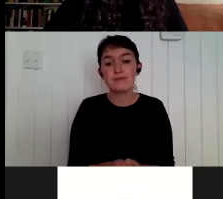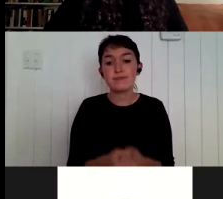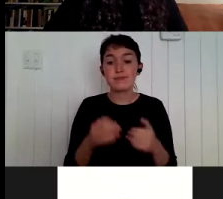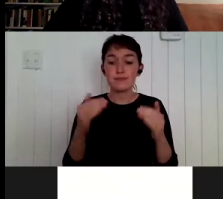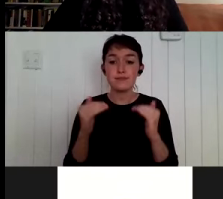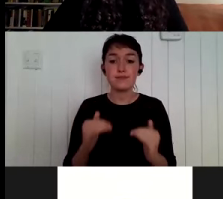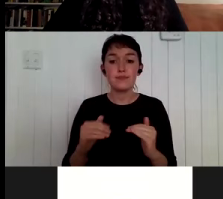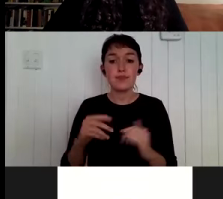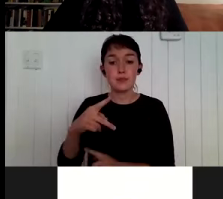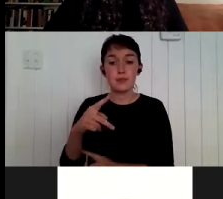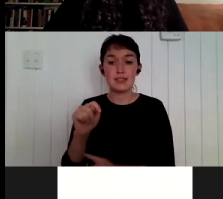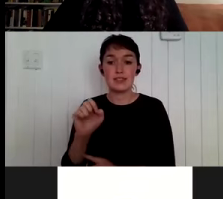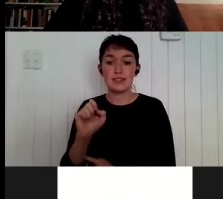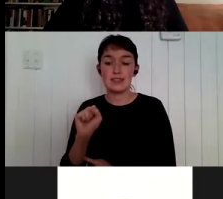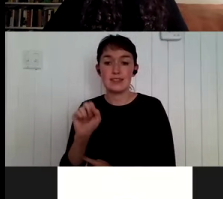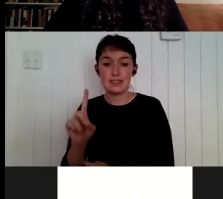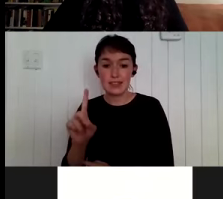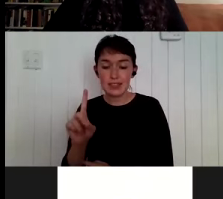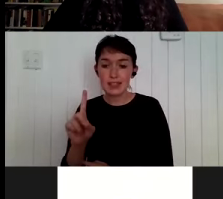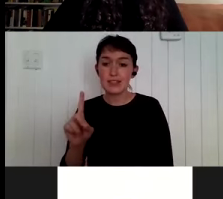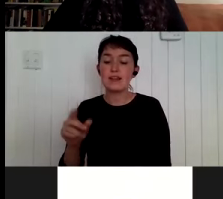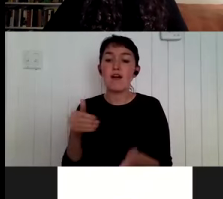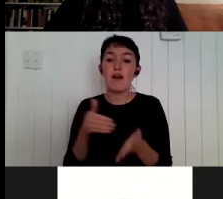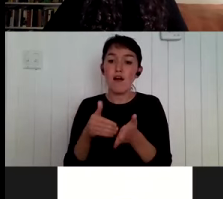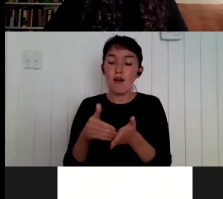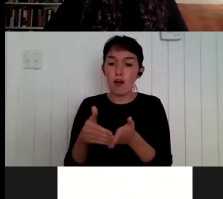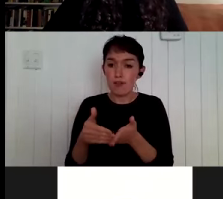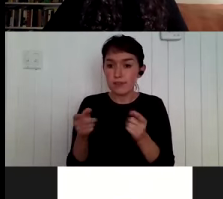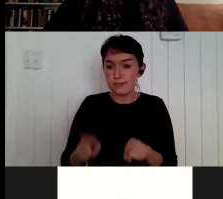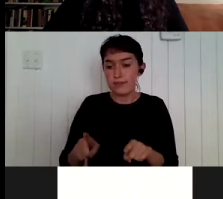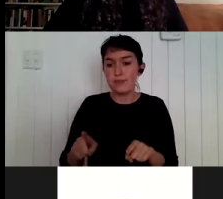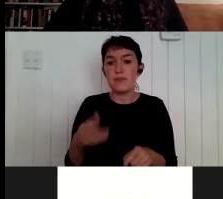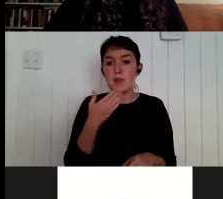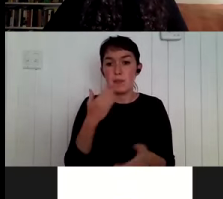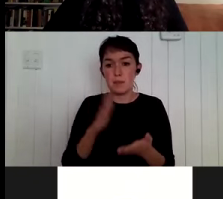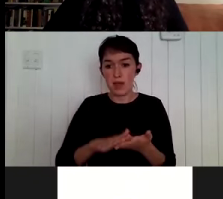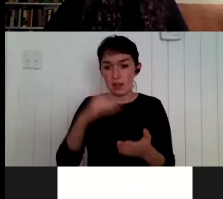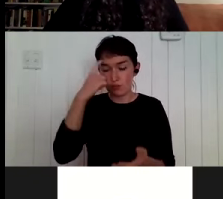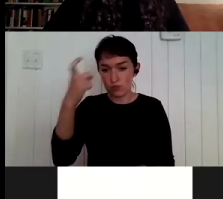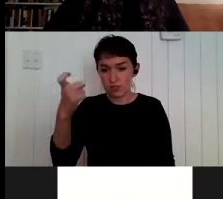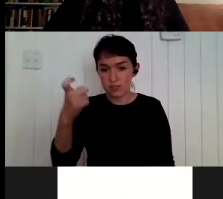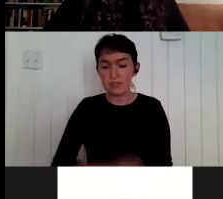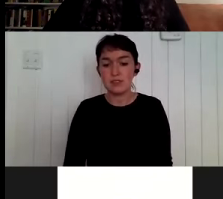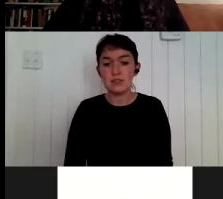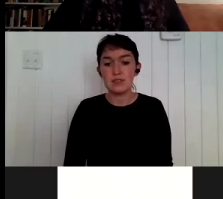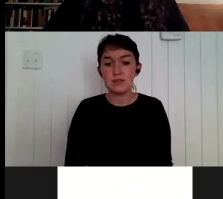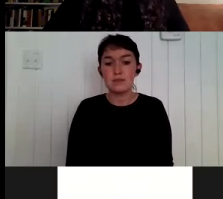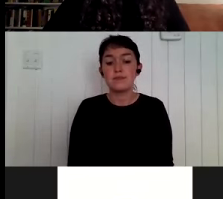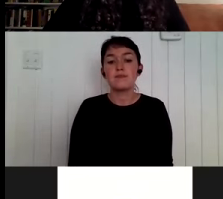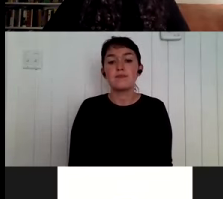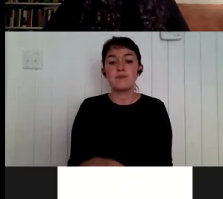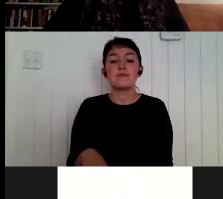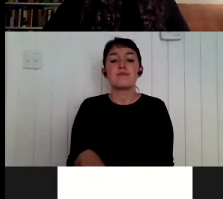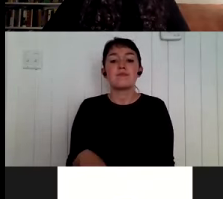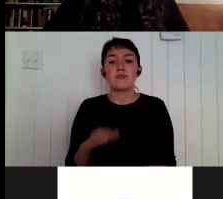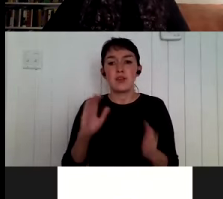disorder that there's a huge high occurrence of nightmares in this population compared to individuals that don't experience PTSD or